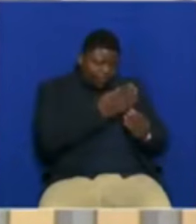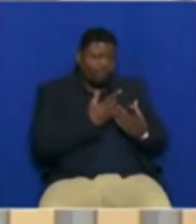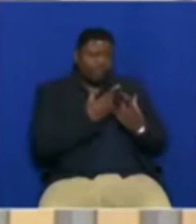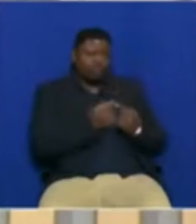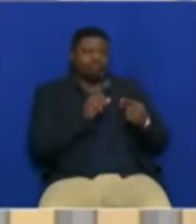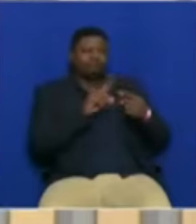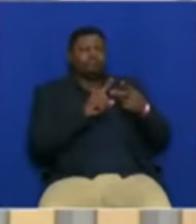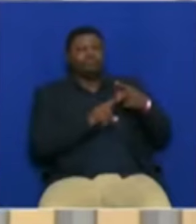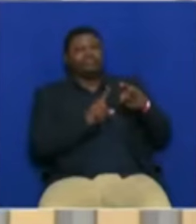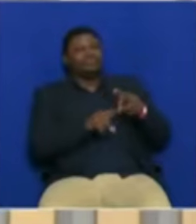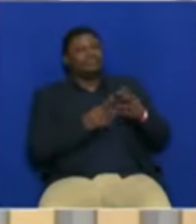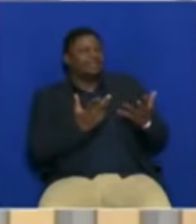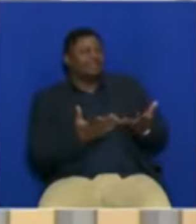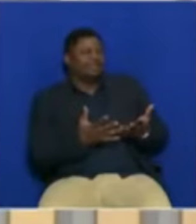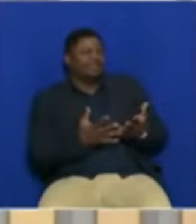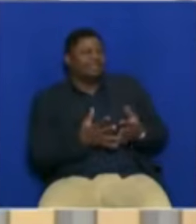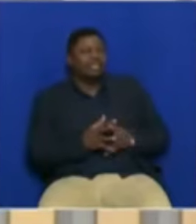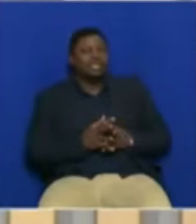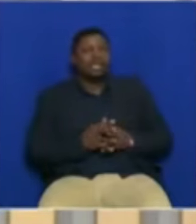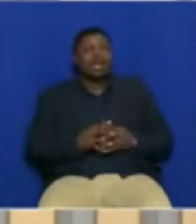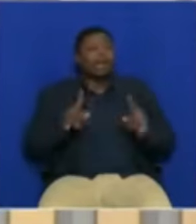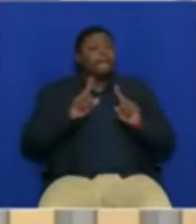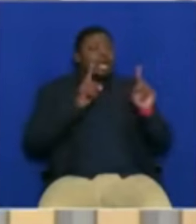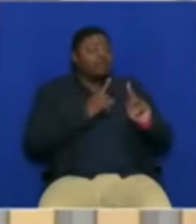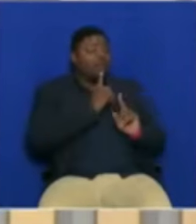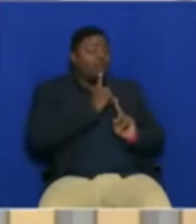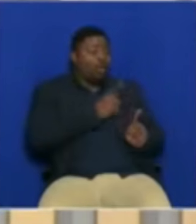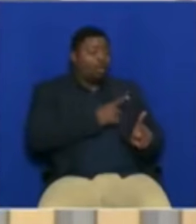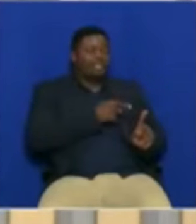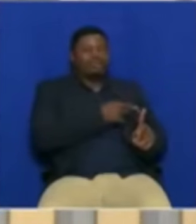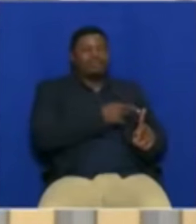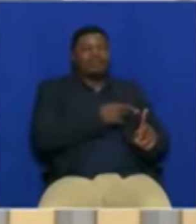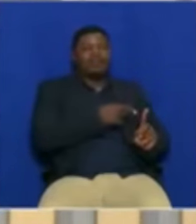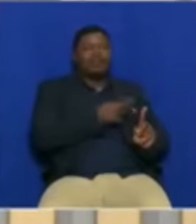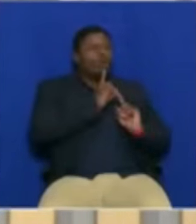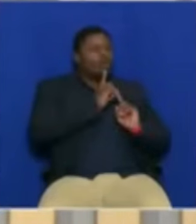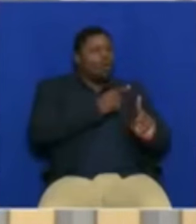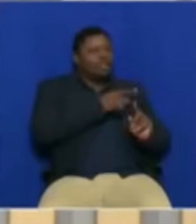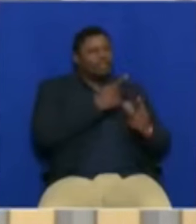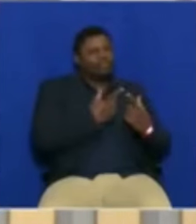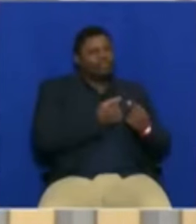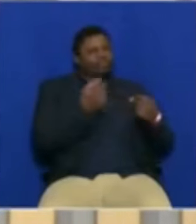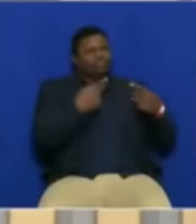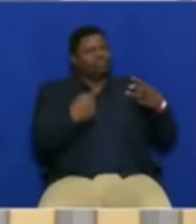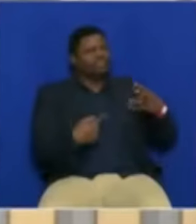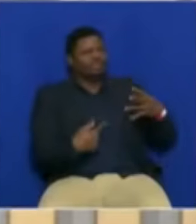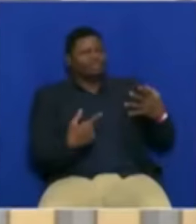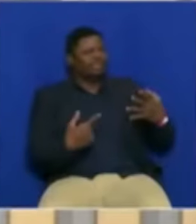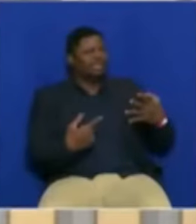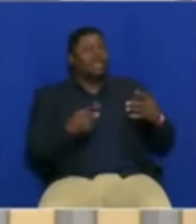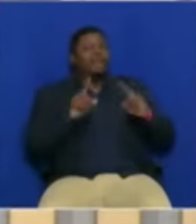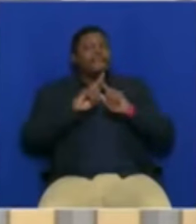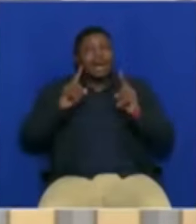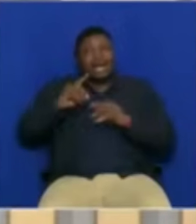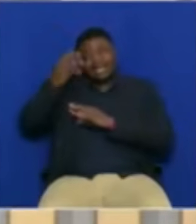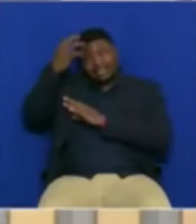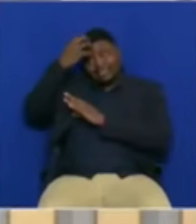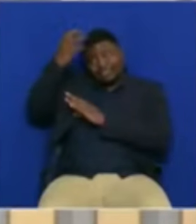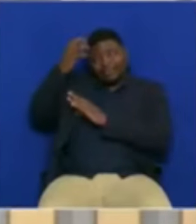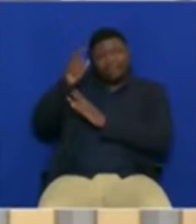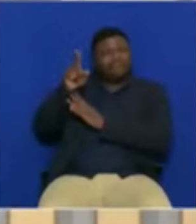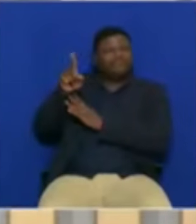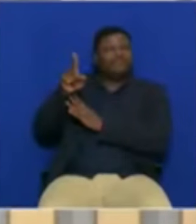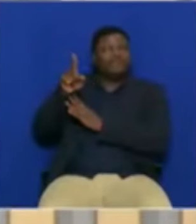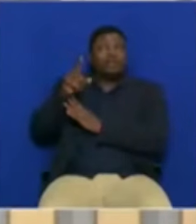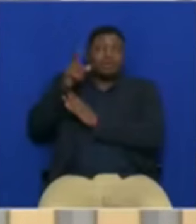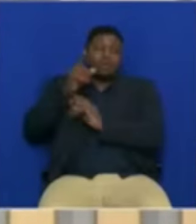him directions and instructions. It's the chief that gives the instructions as to what we have to do. And then on